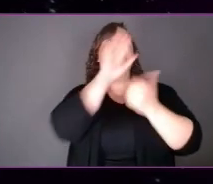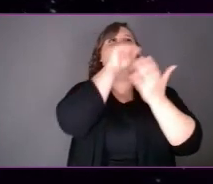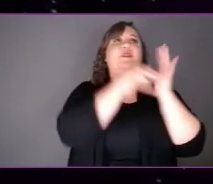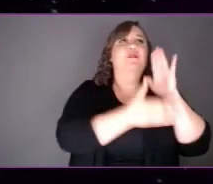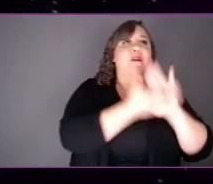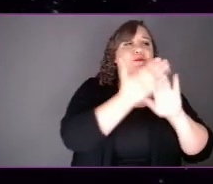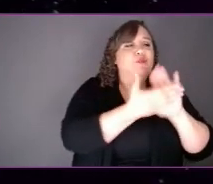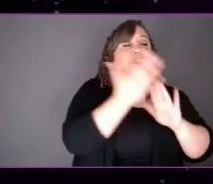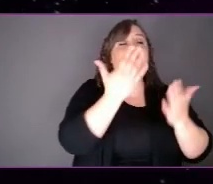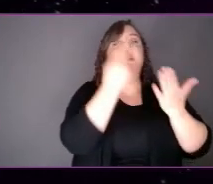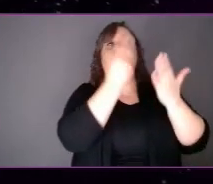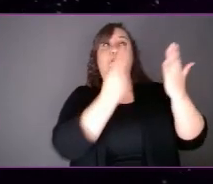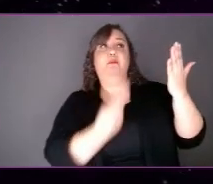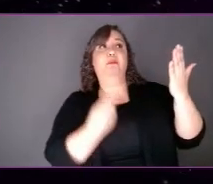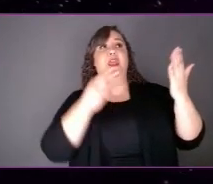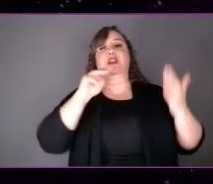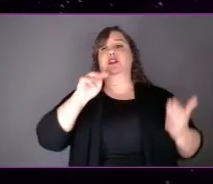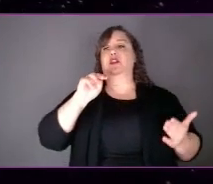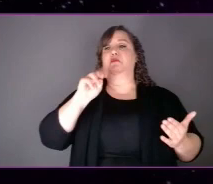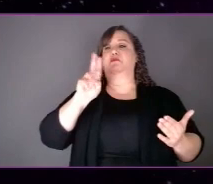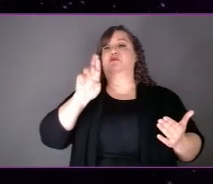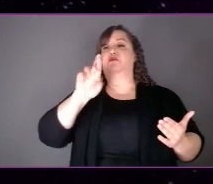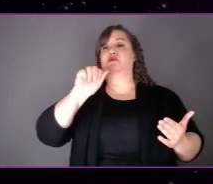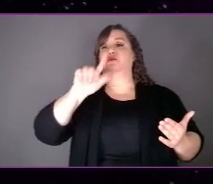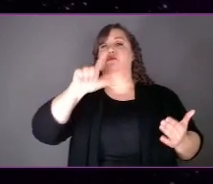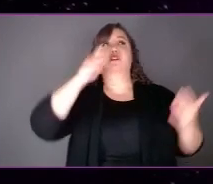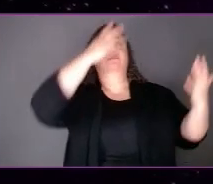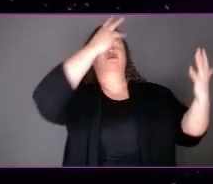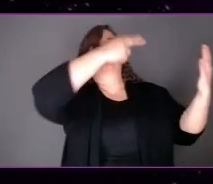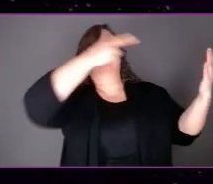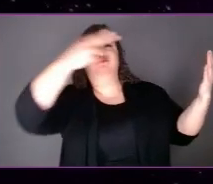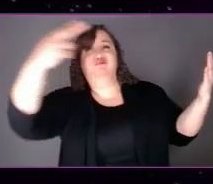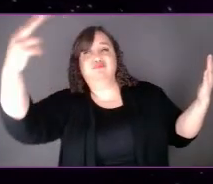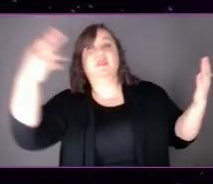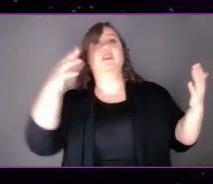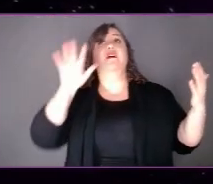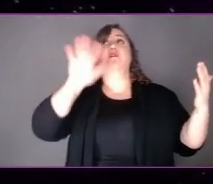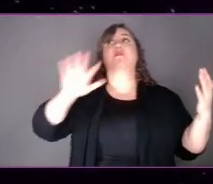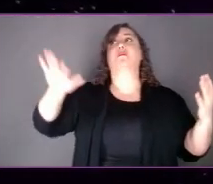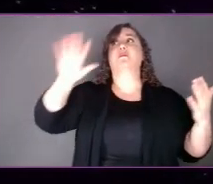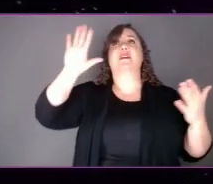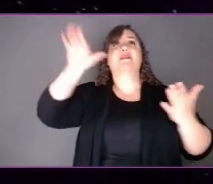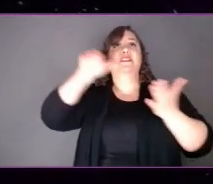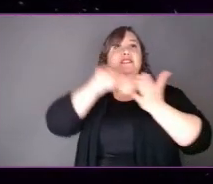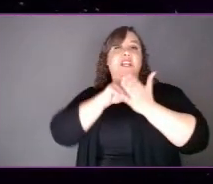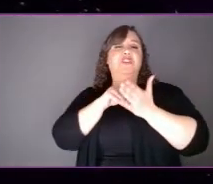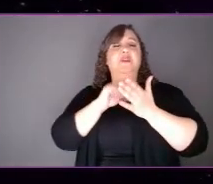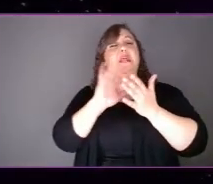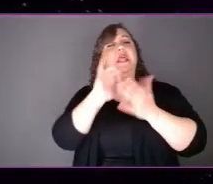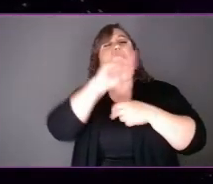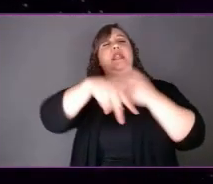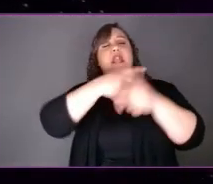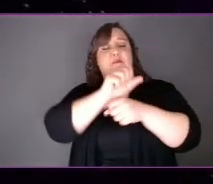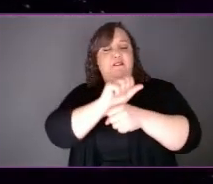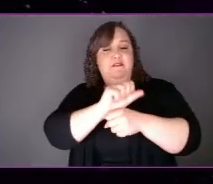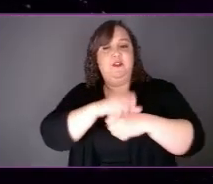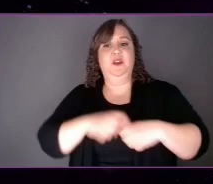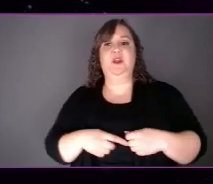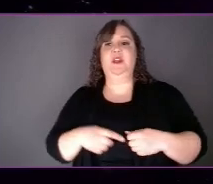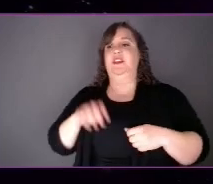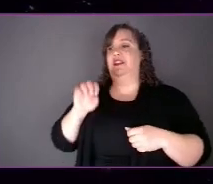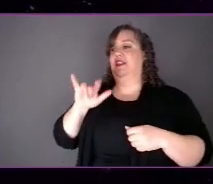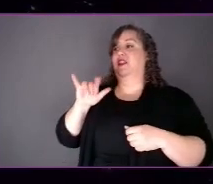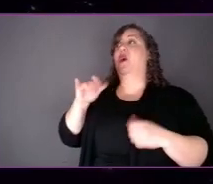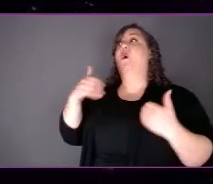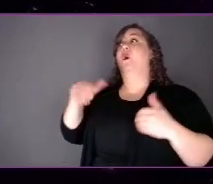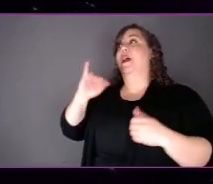painting murals around the center and other things along those lines. Yeah, I'll add to that too. At JPL, we